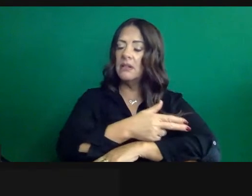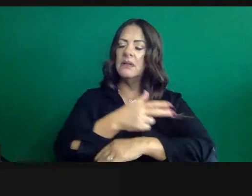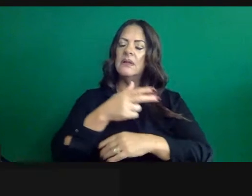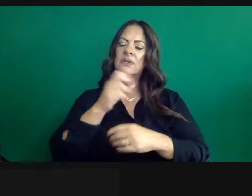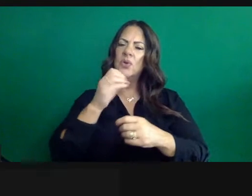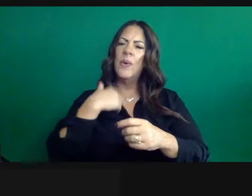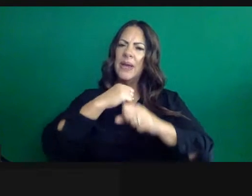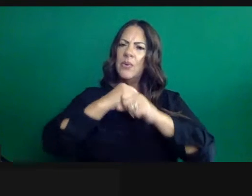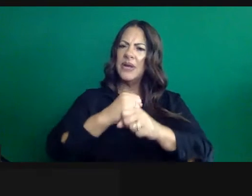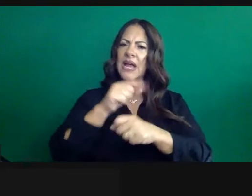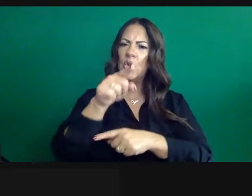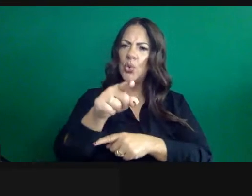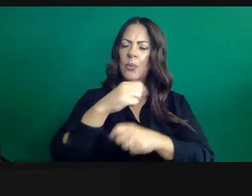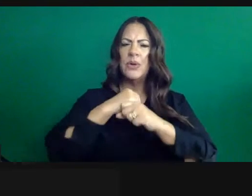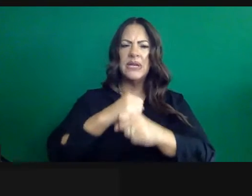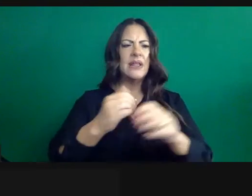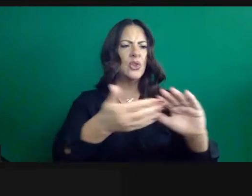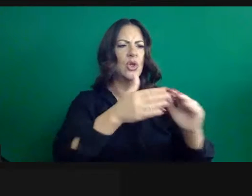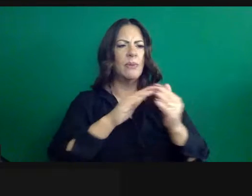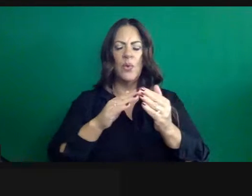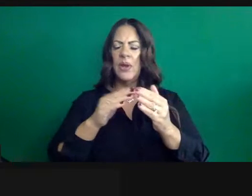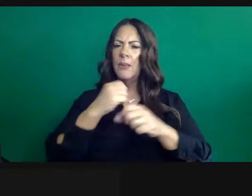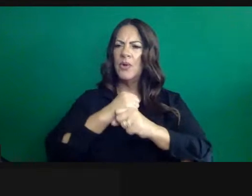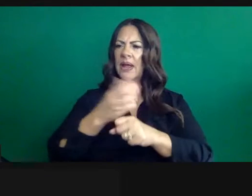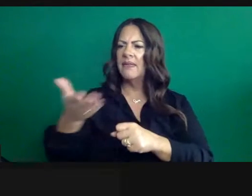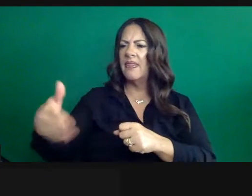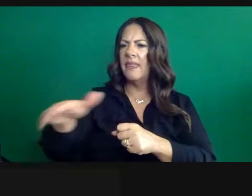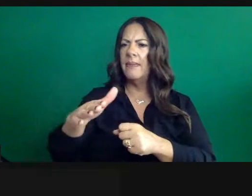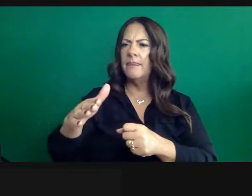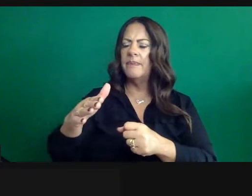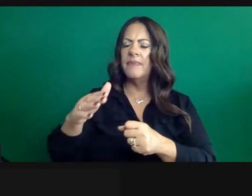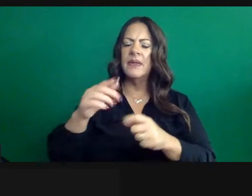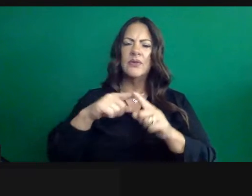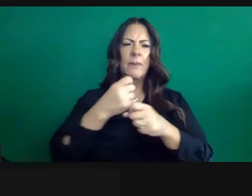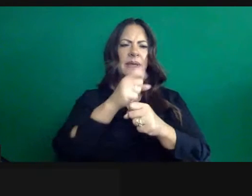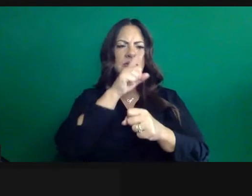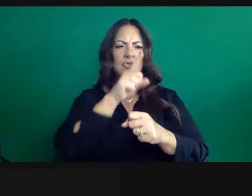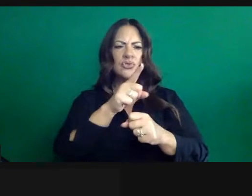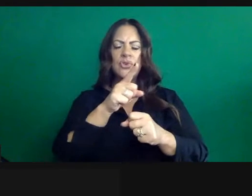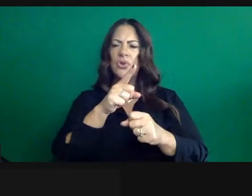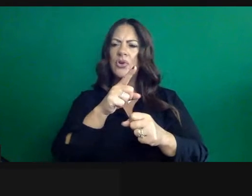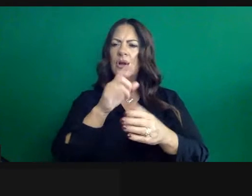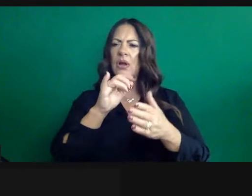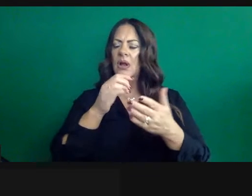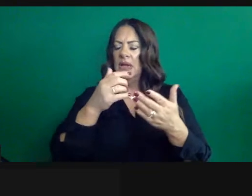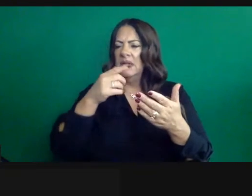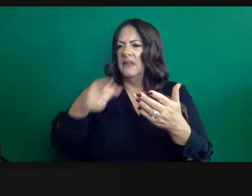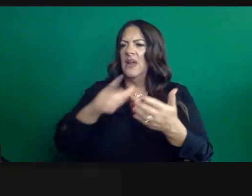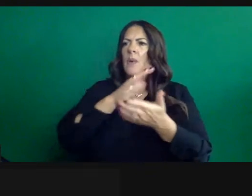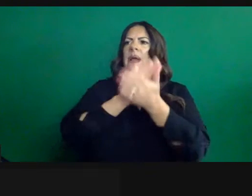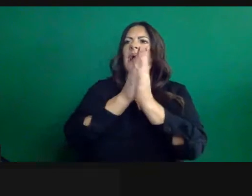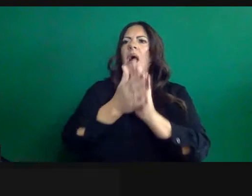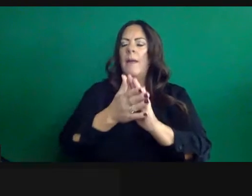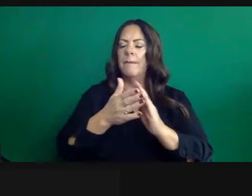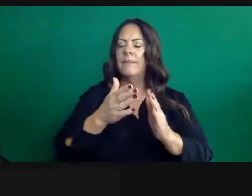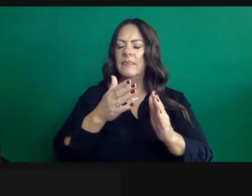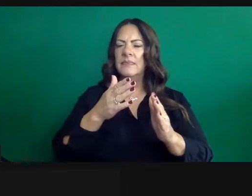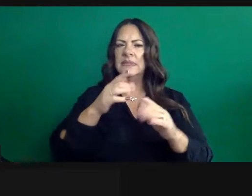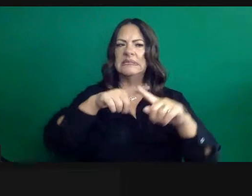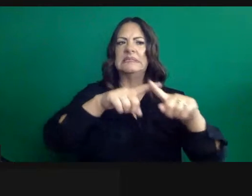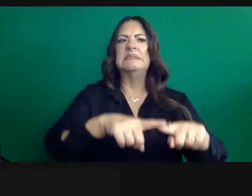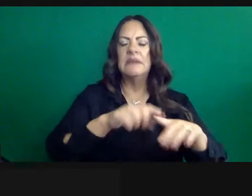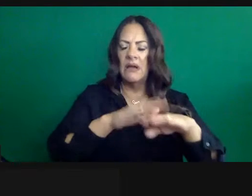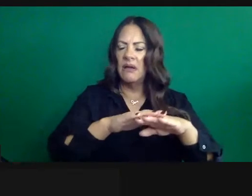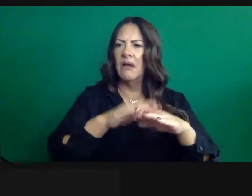your community, provide that needed care to avoid the eventual need for a hospital bed. So all of that